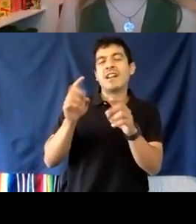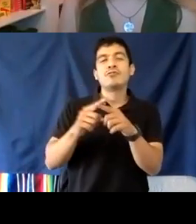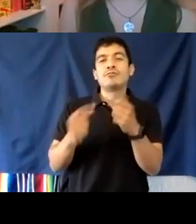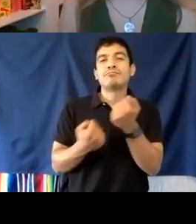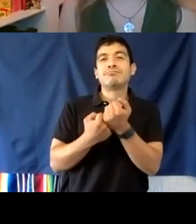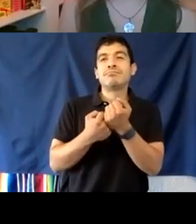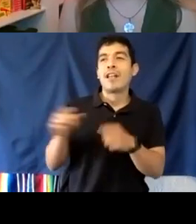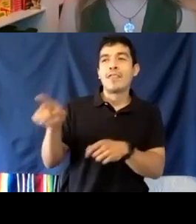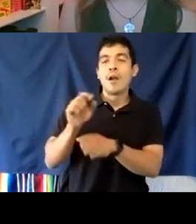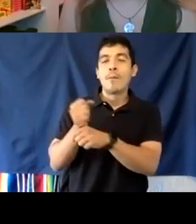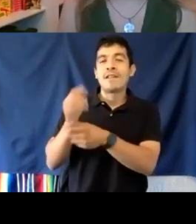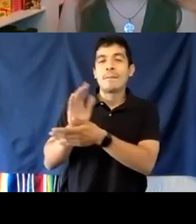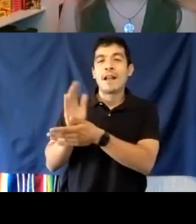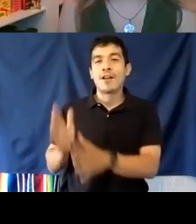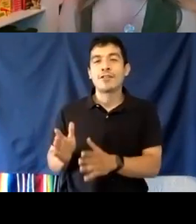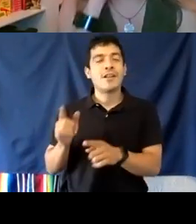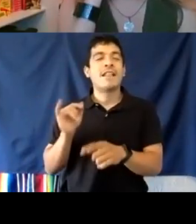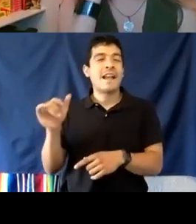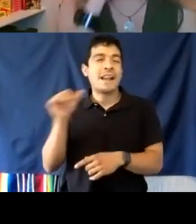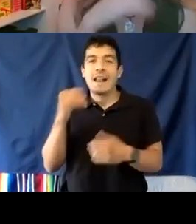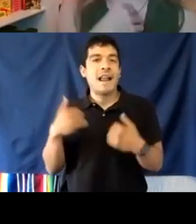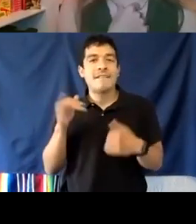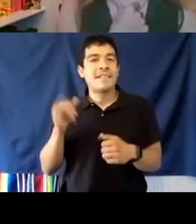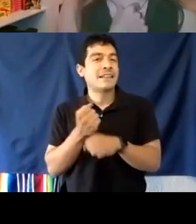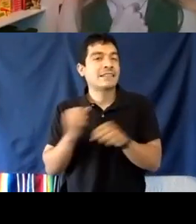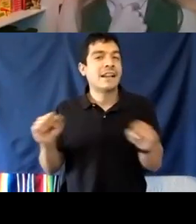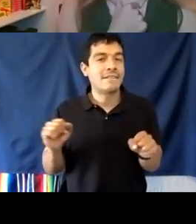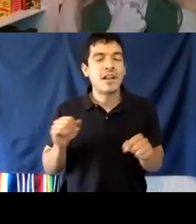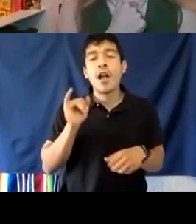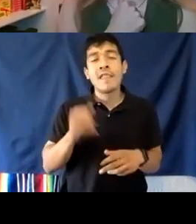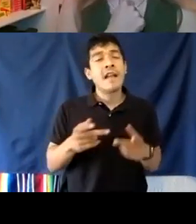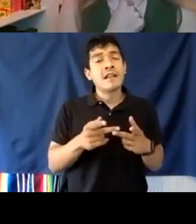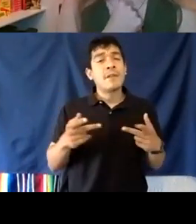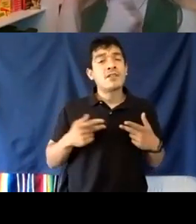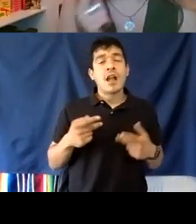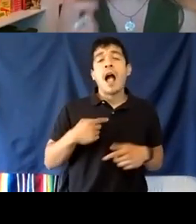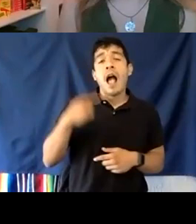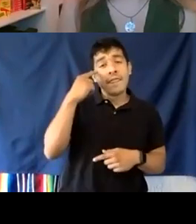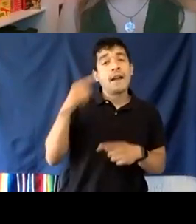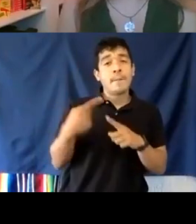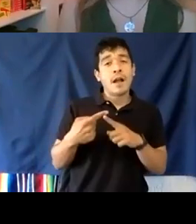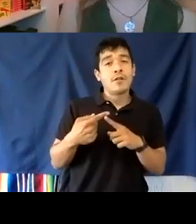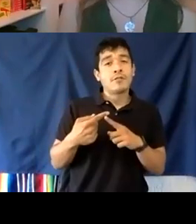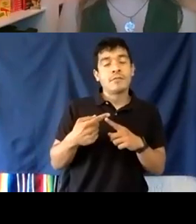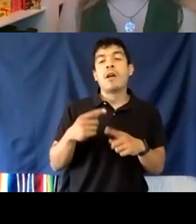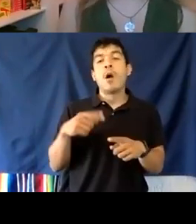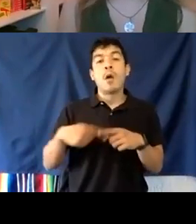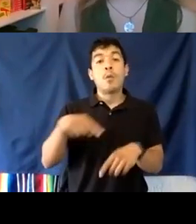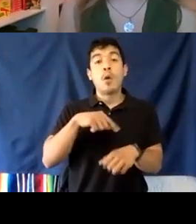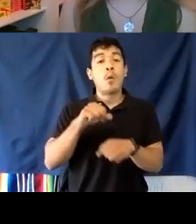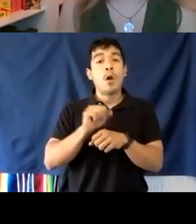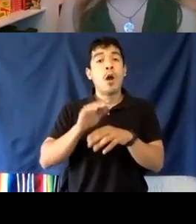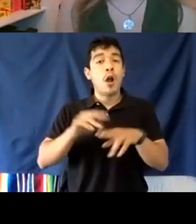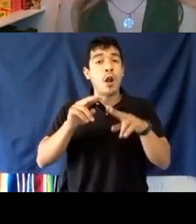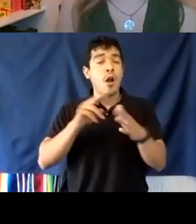things. So I just wanted to plus one that, and it's a position that we think about overtly. We're working on a research project